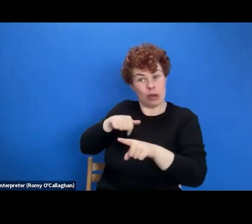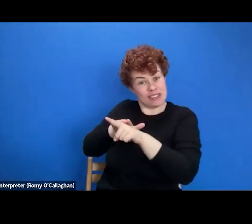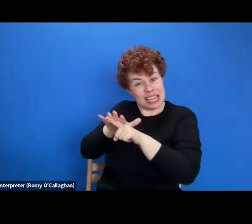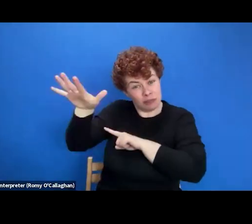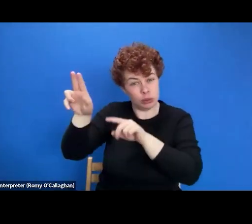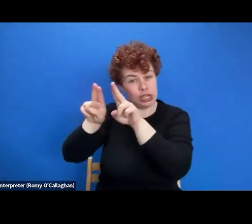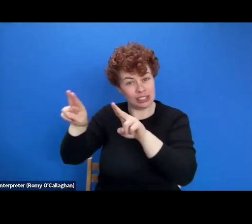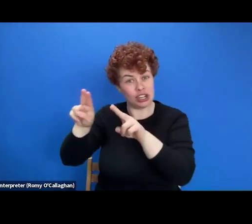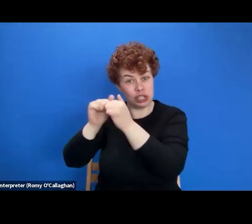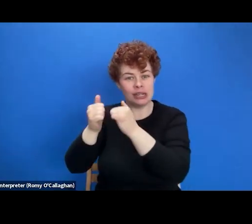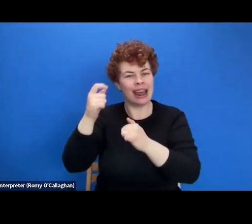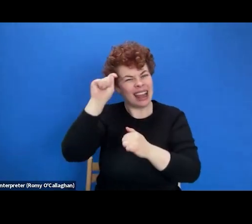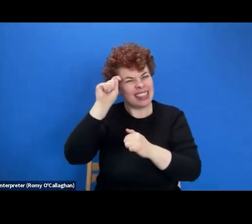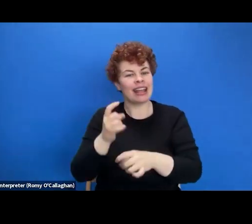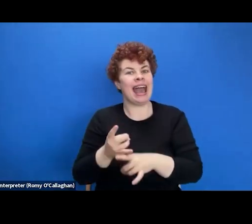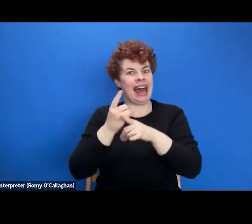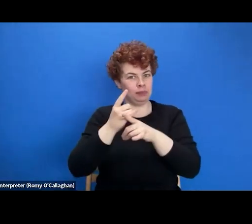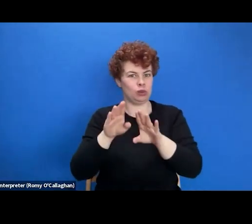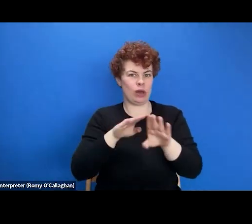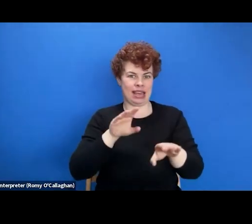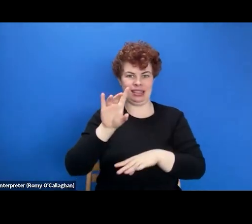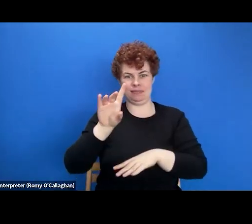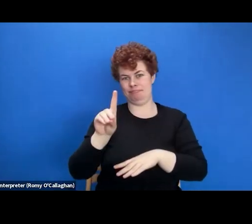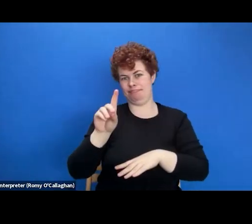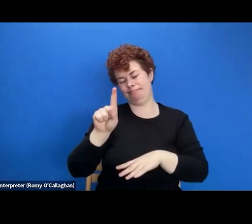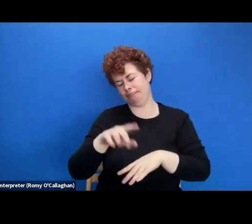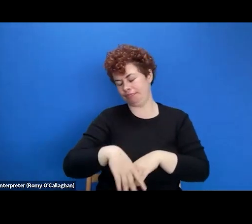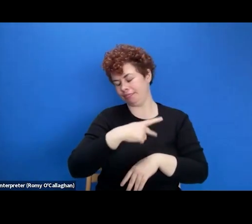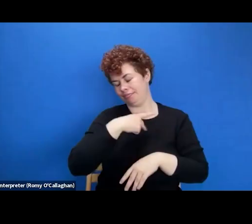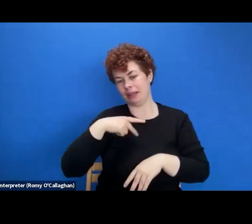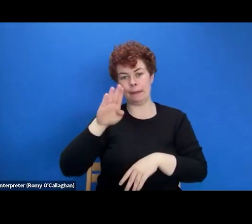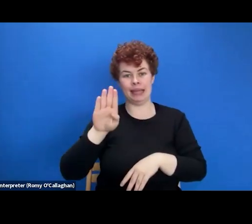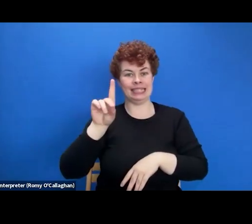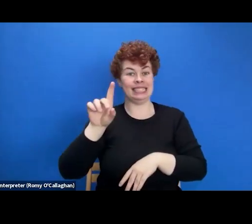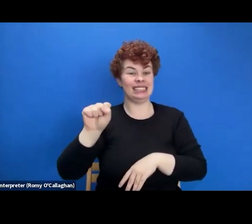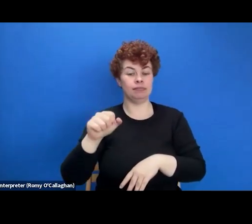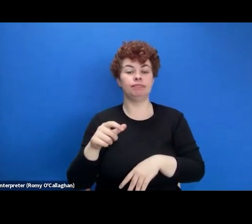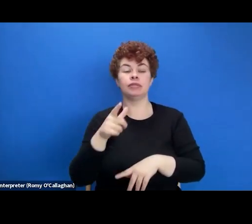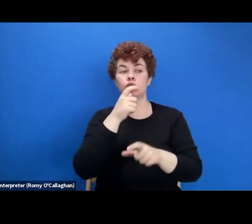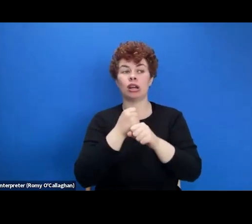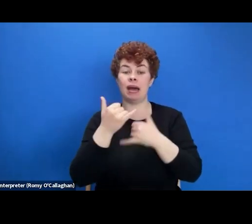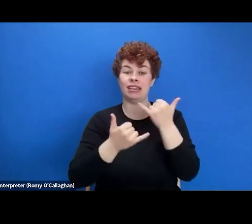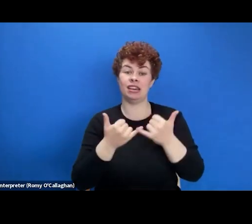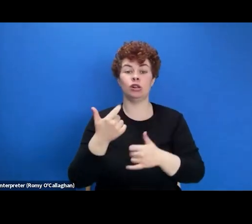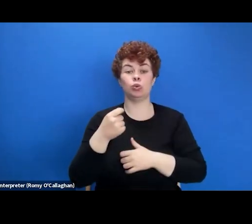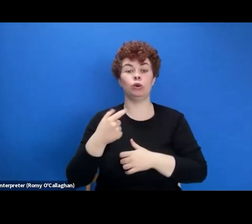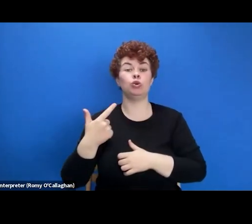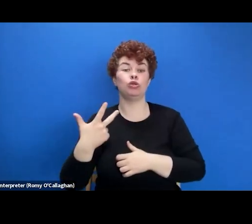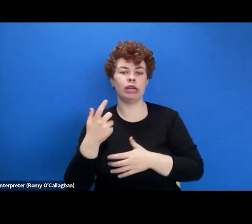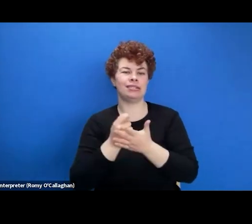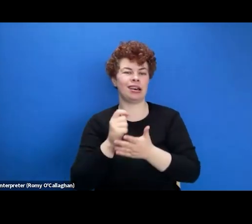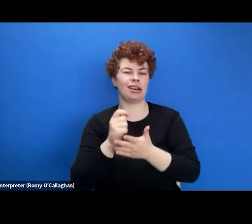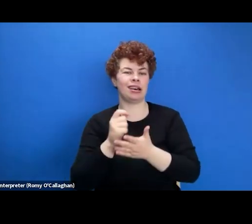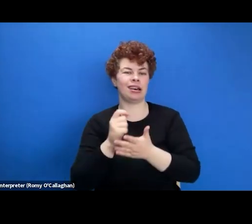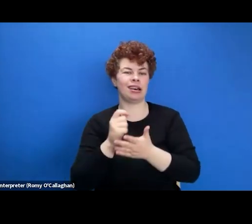be helpful on this topic of BDS. So I suppose travelling back to October 2023, really staff